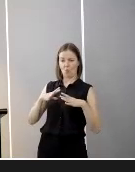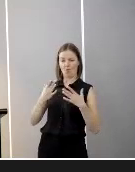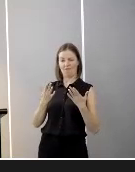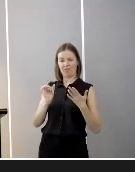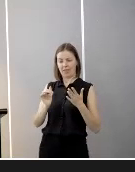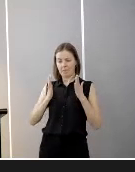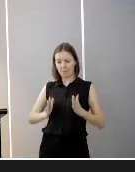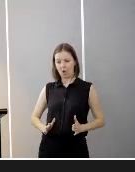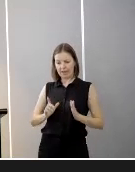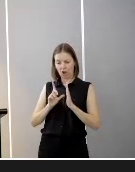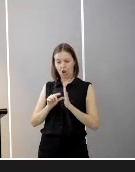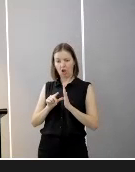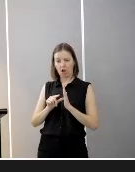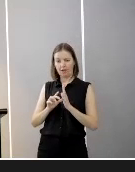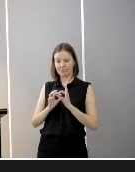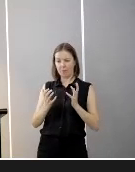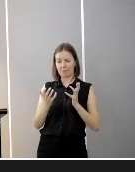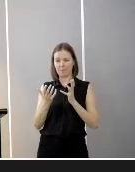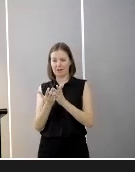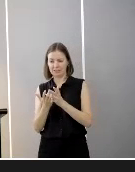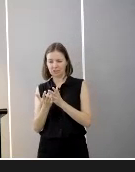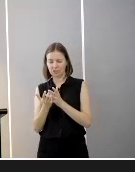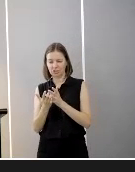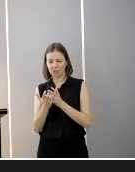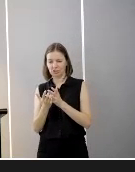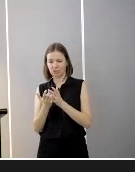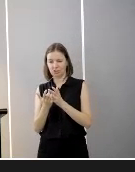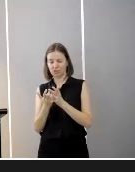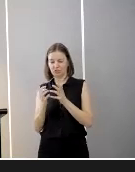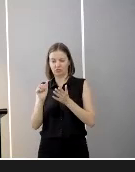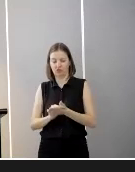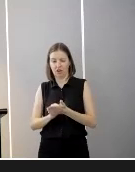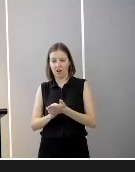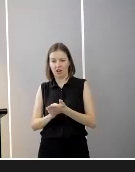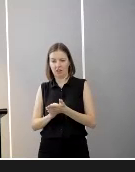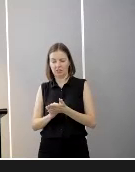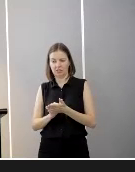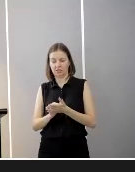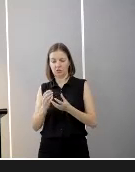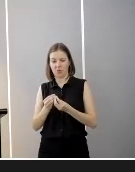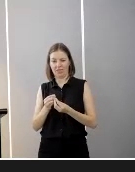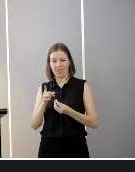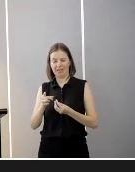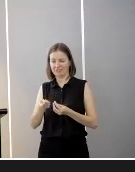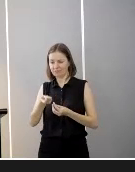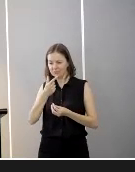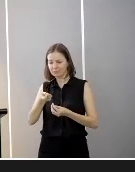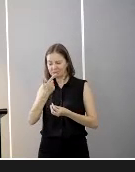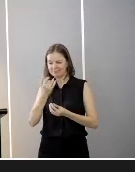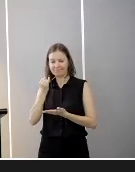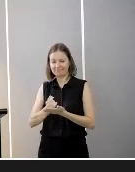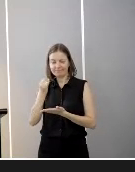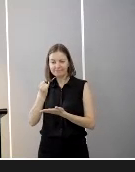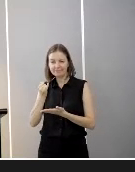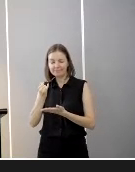body clock not being synced up properly. We don't really know, but they report that SSRIs and things like that don't work as well.